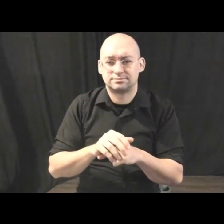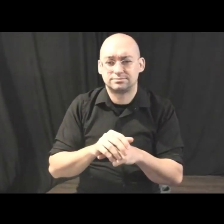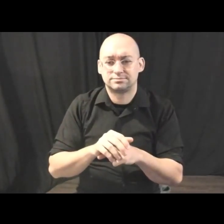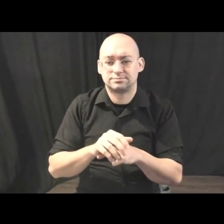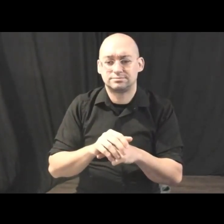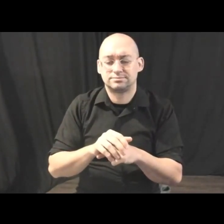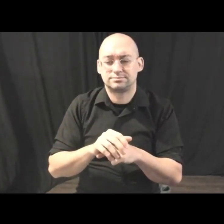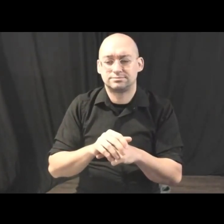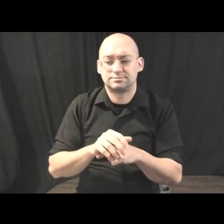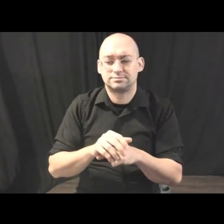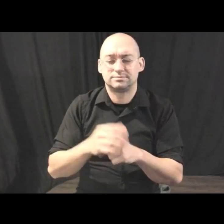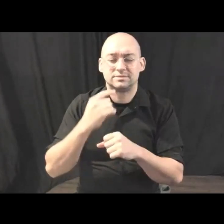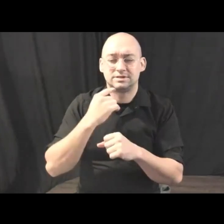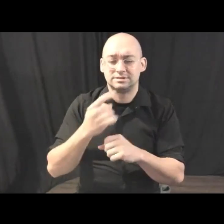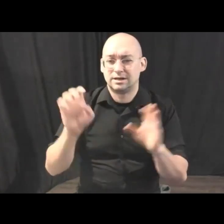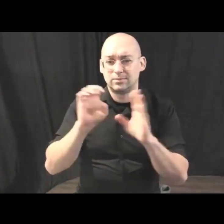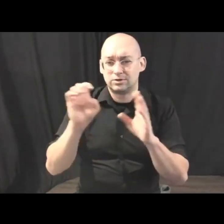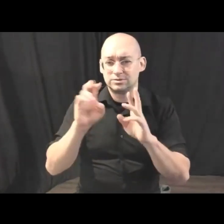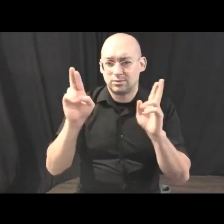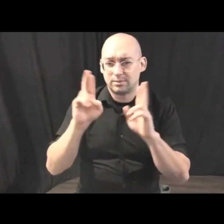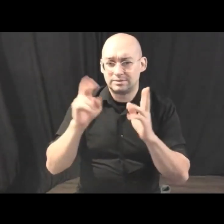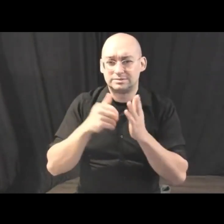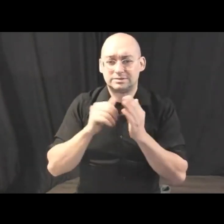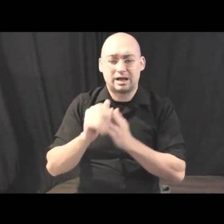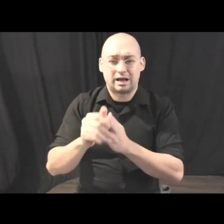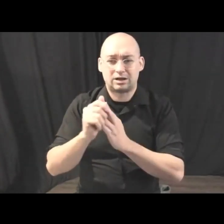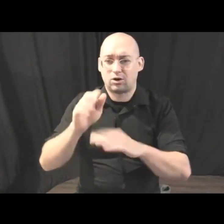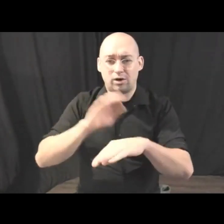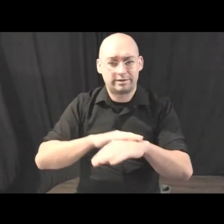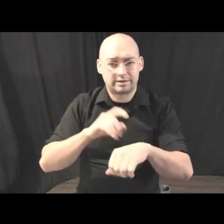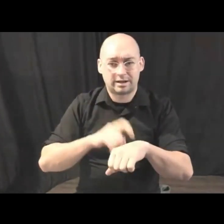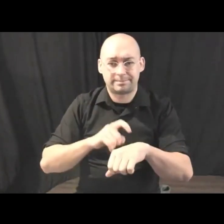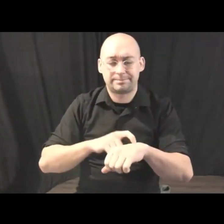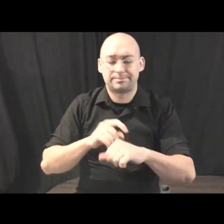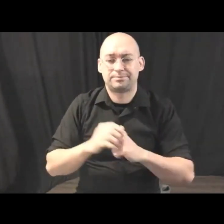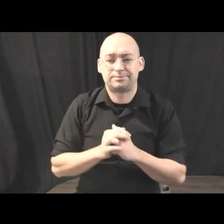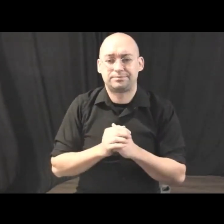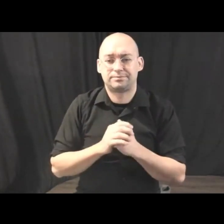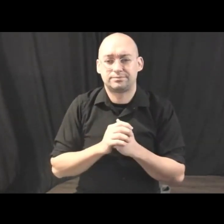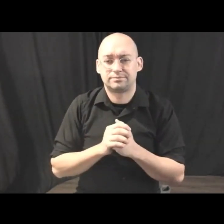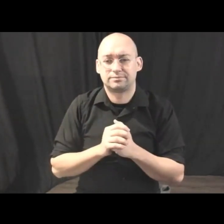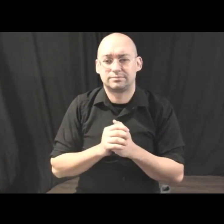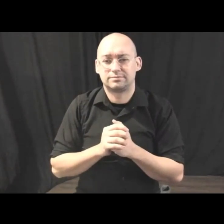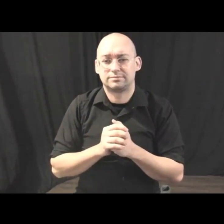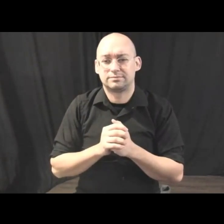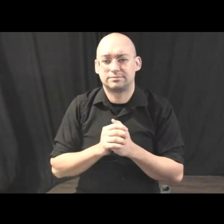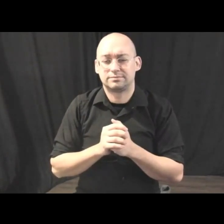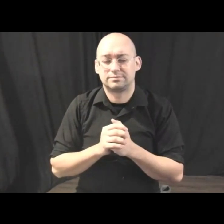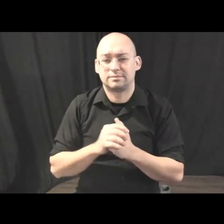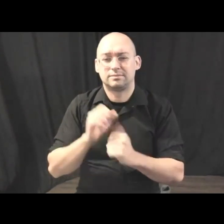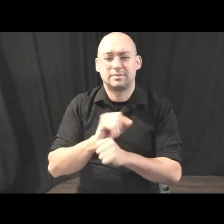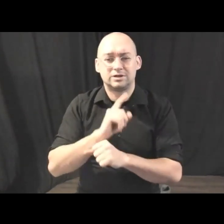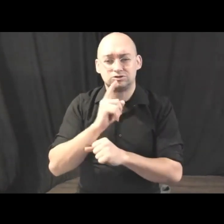I mentioned the Emergency Preparedness Guide, right on time. Couldn't, again, and that's also leaning into making sure we have language